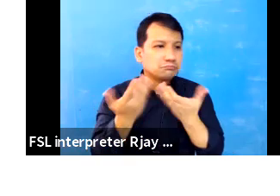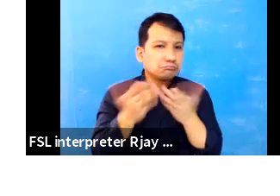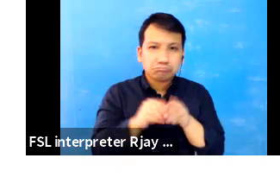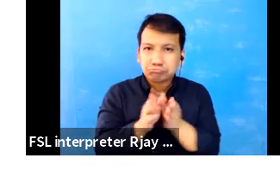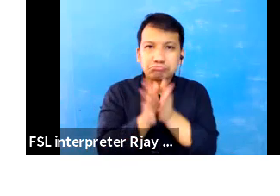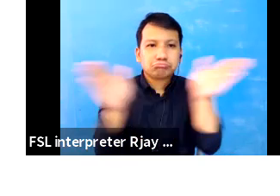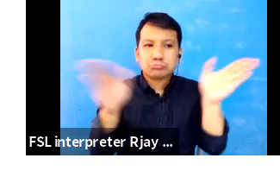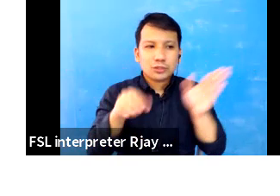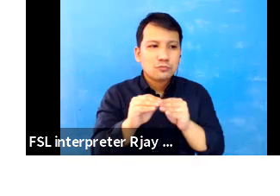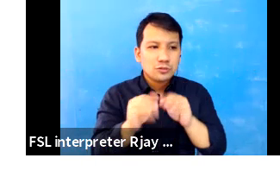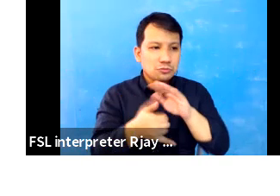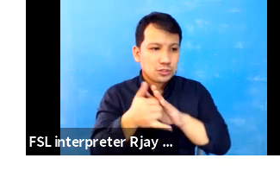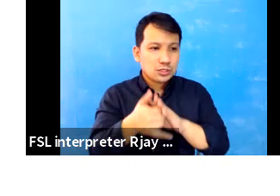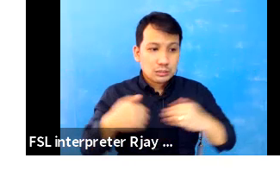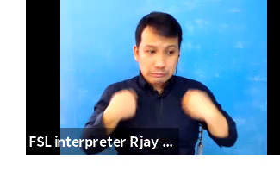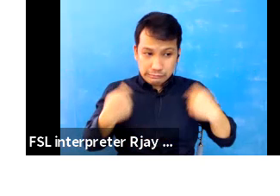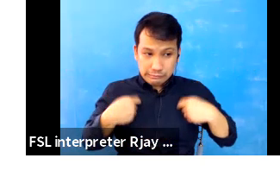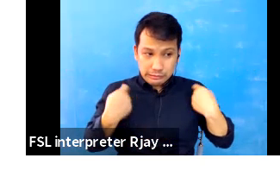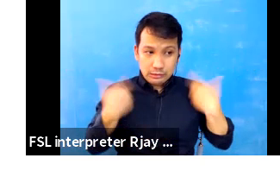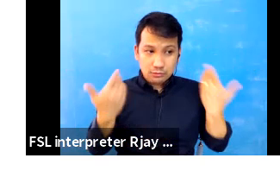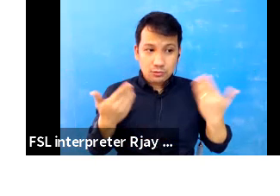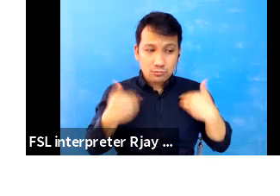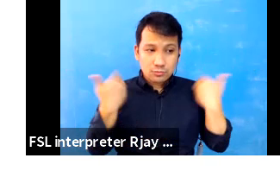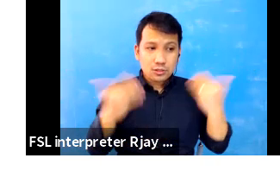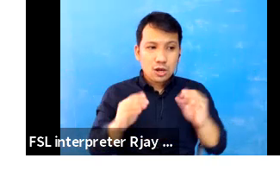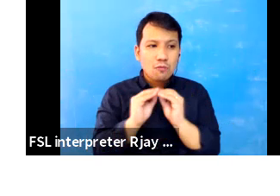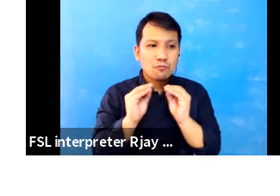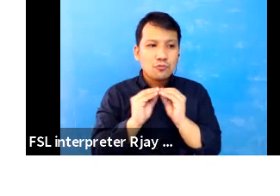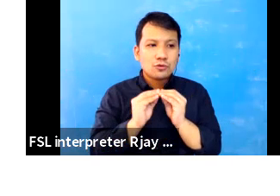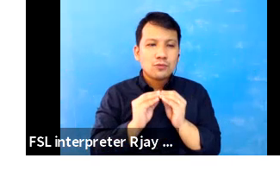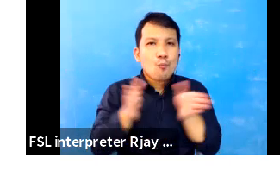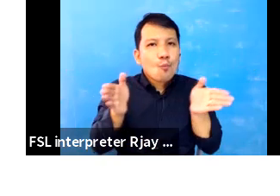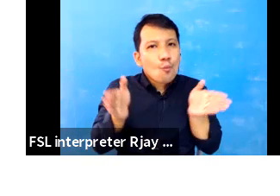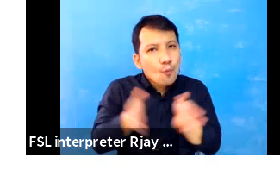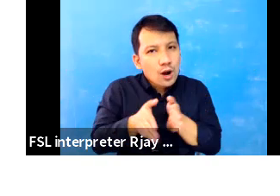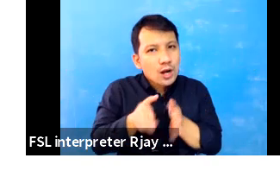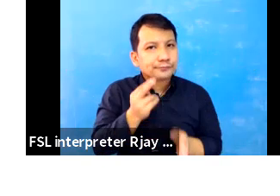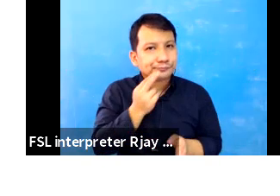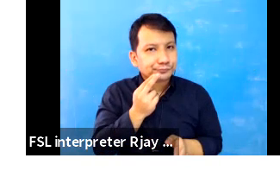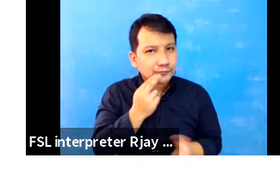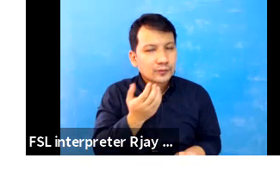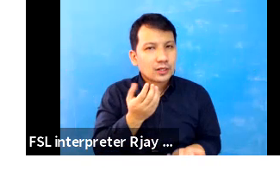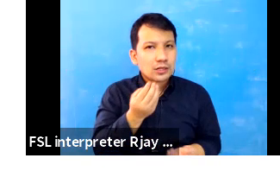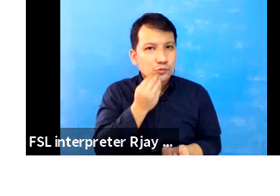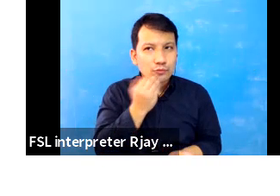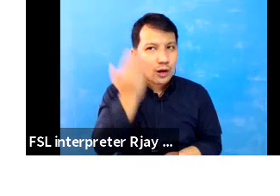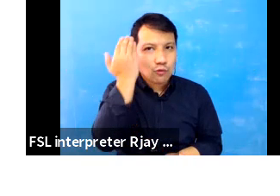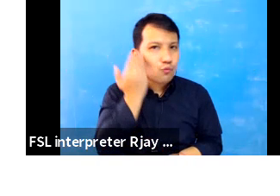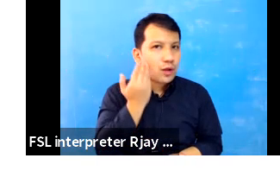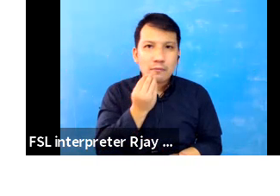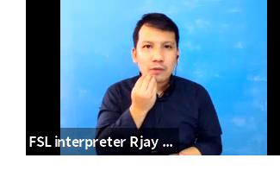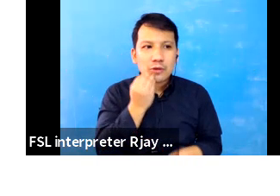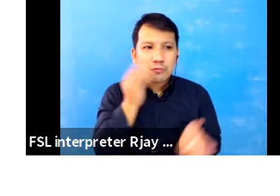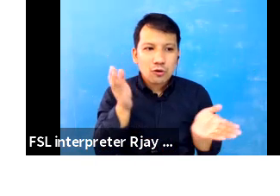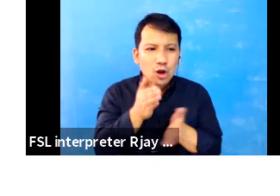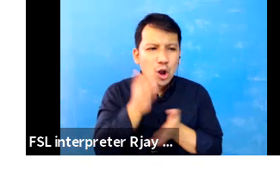general, teenagers tend to be more malnourished than their adult counterpart. I think this is